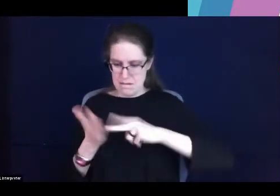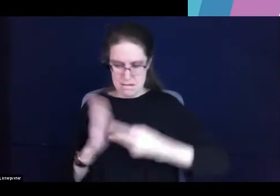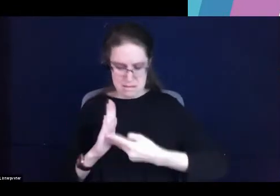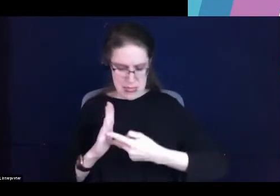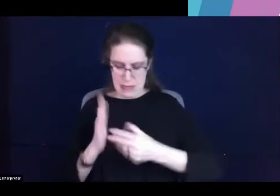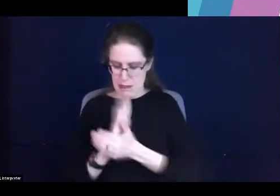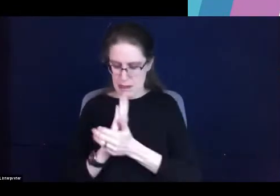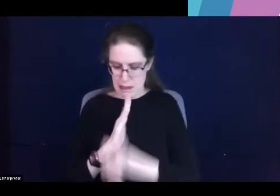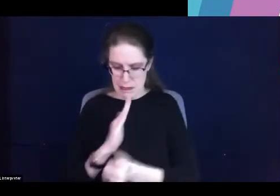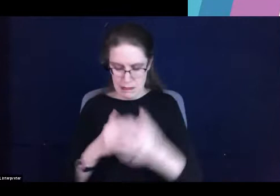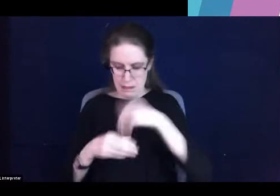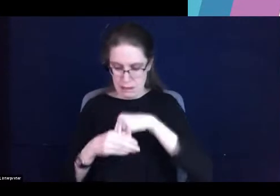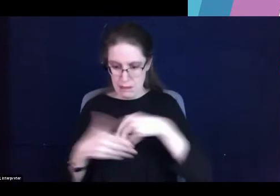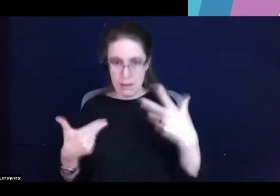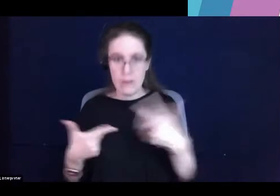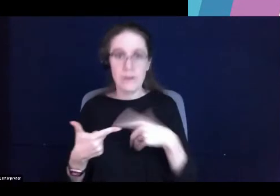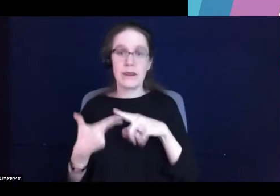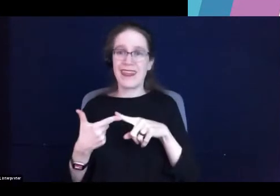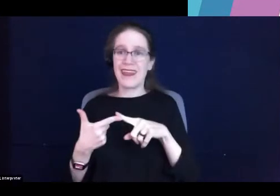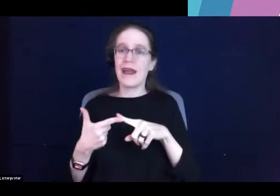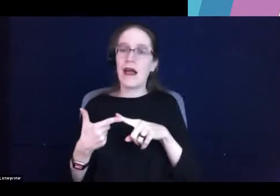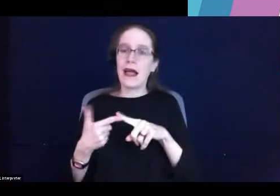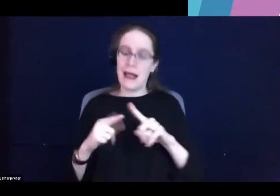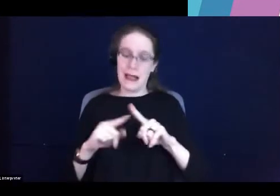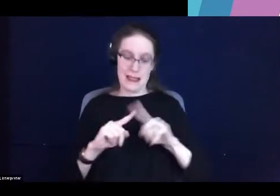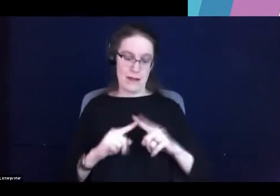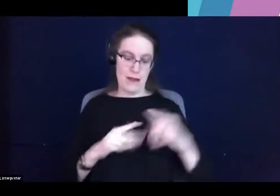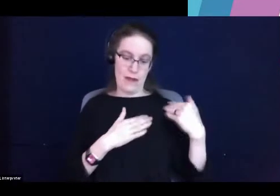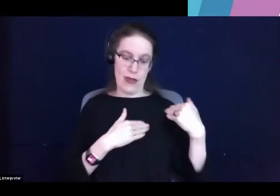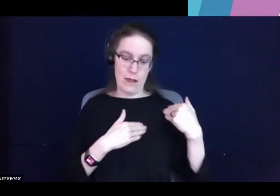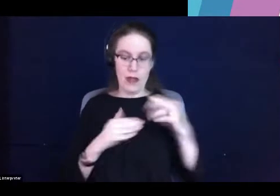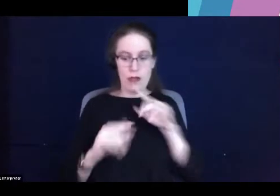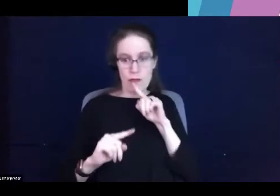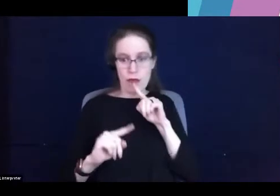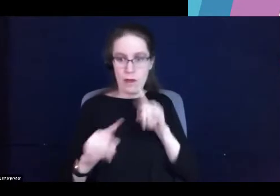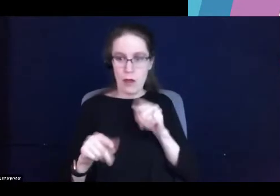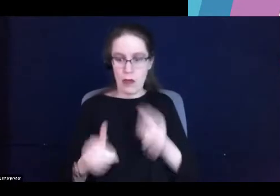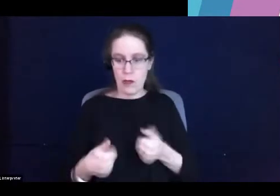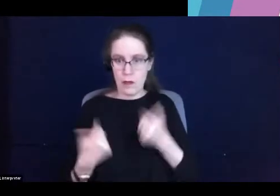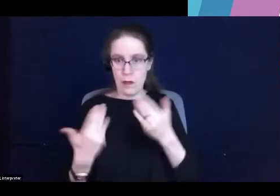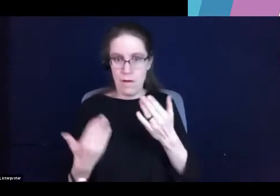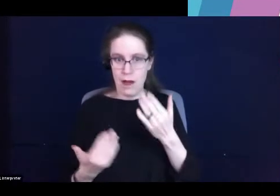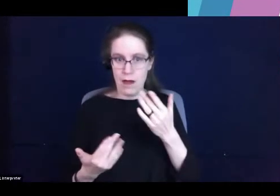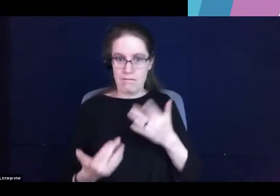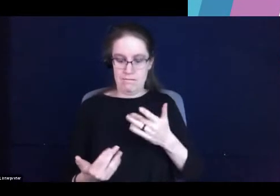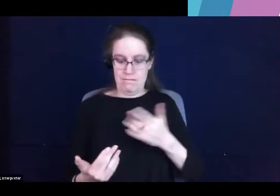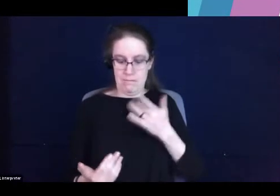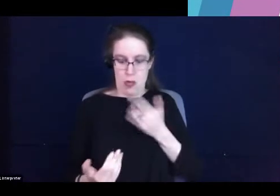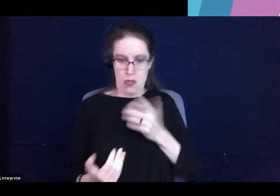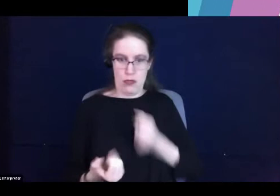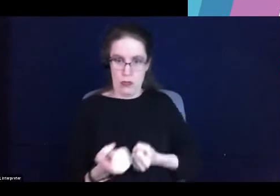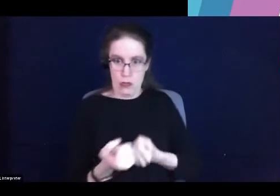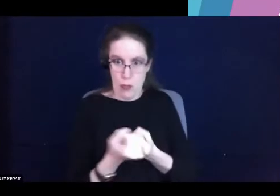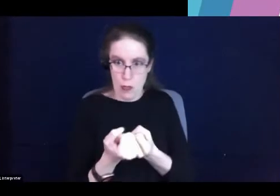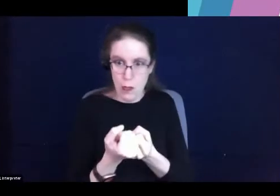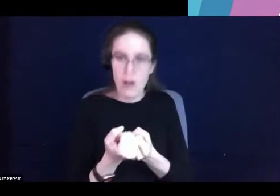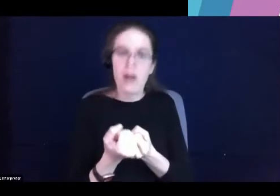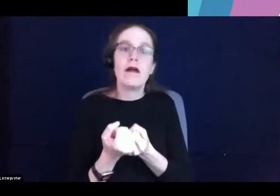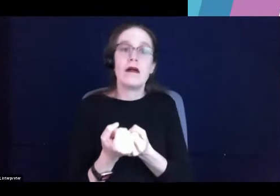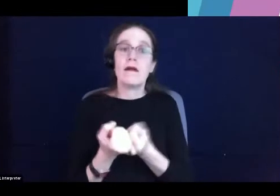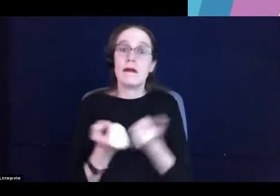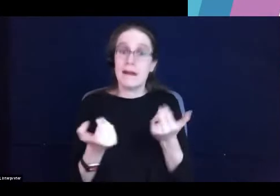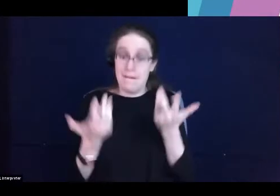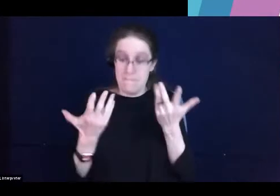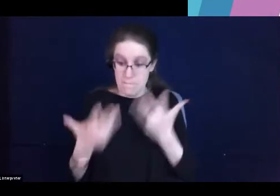the various advocate responses and responsibilities when providing emotional support. After that, we will discuss the